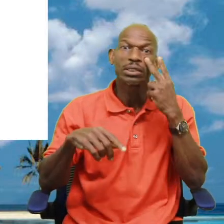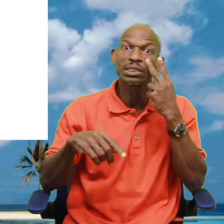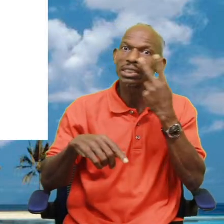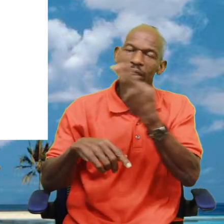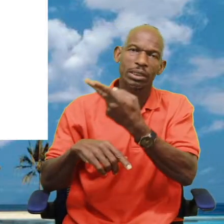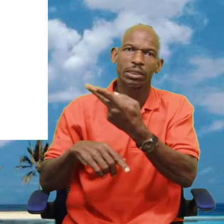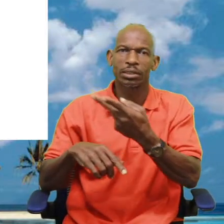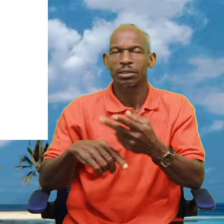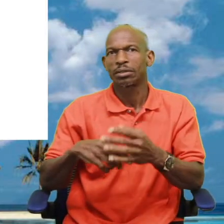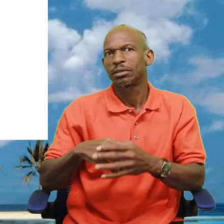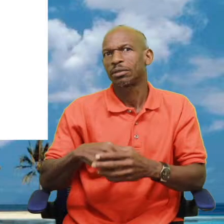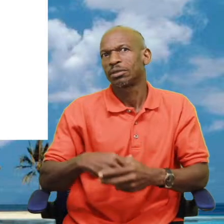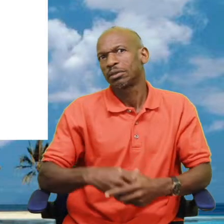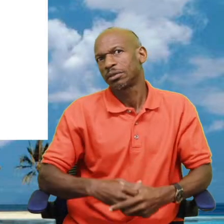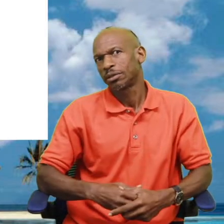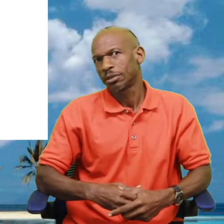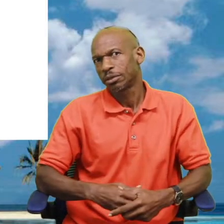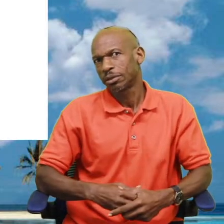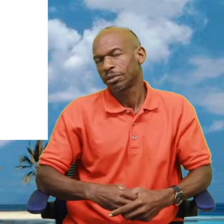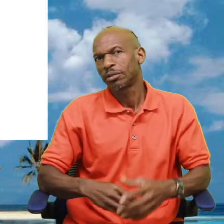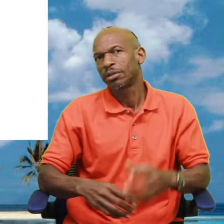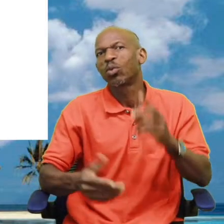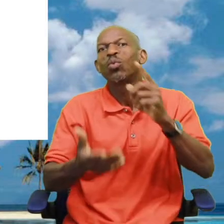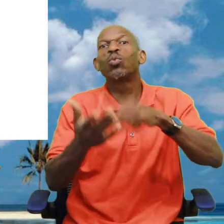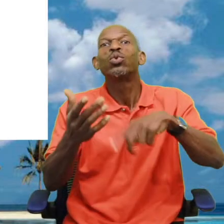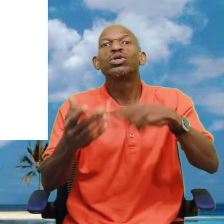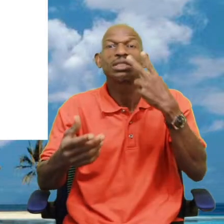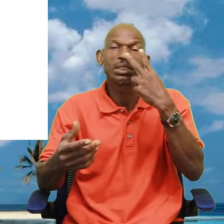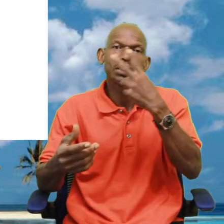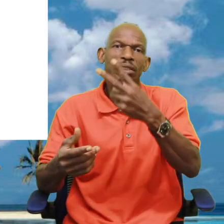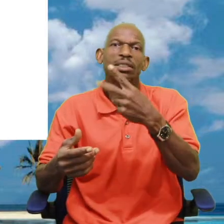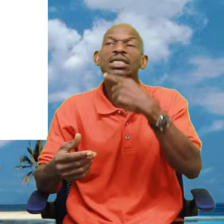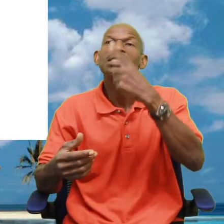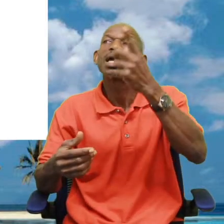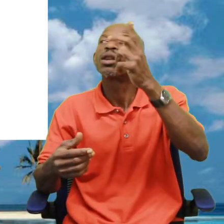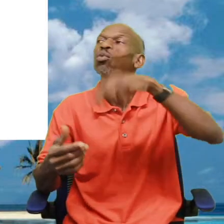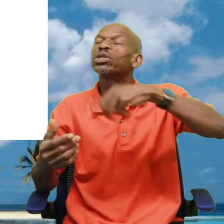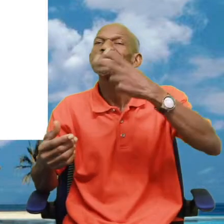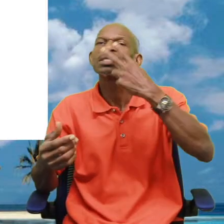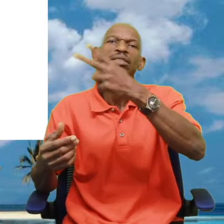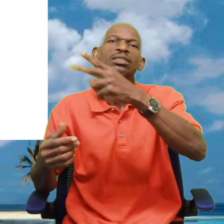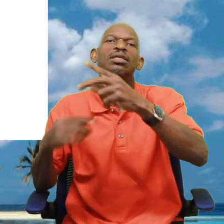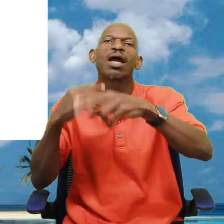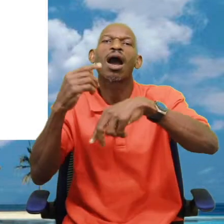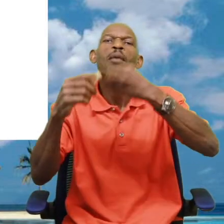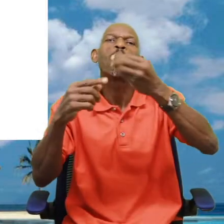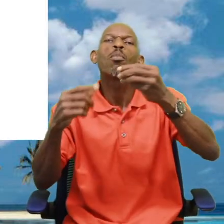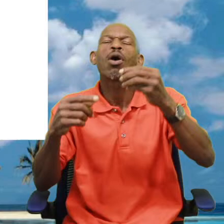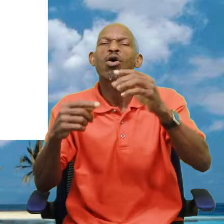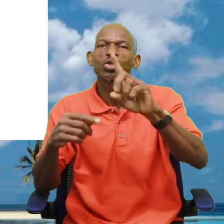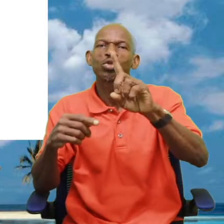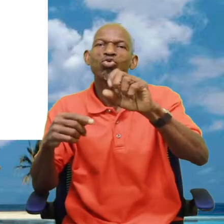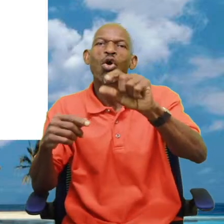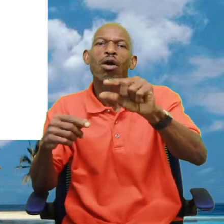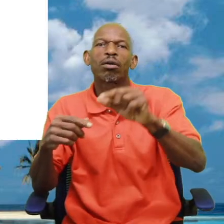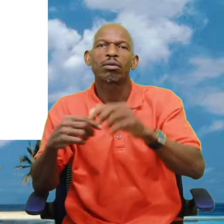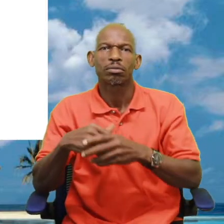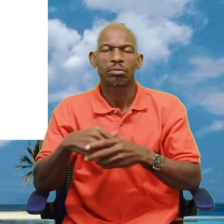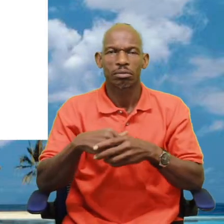your eyes. You're using your eyes, and see if you can give me a word to describe this dog, an